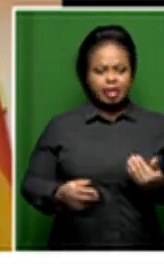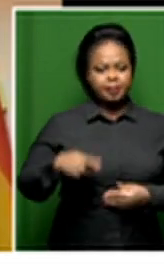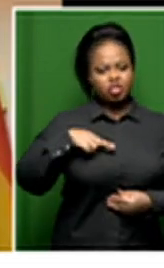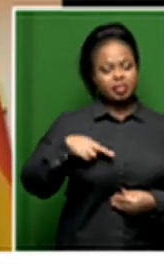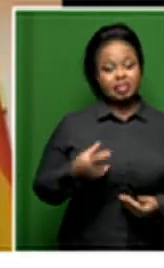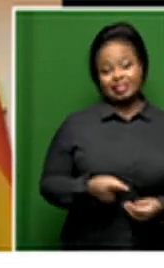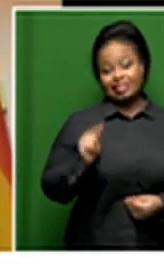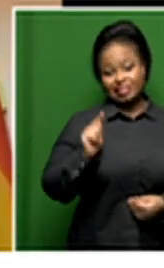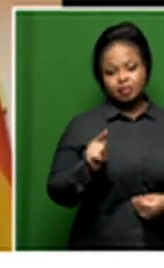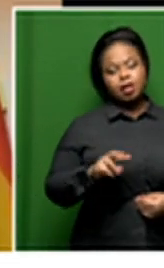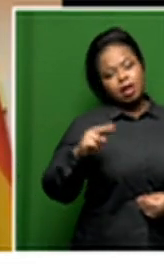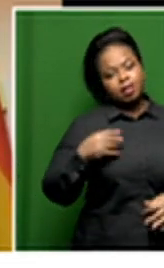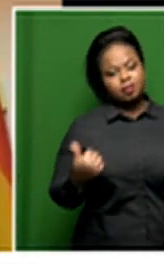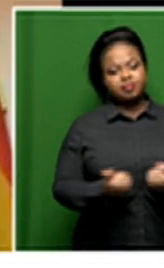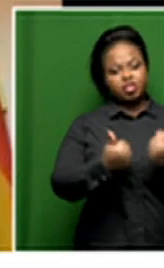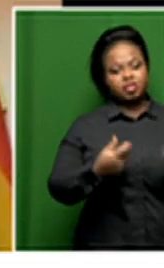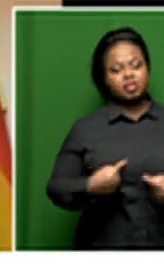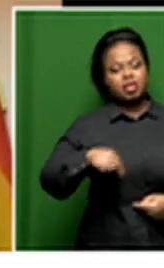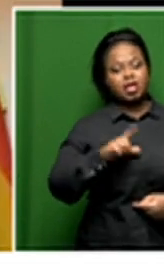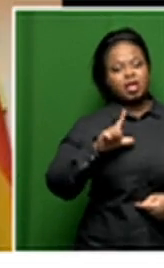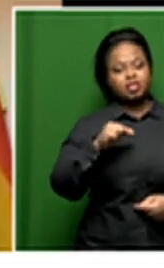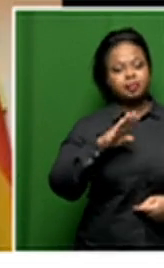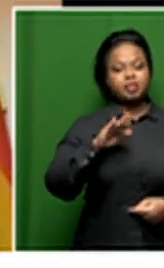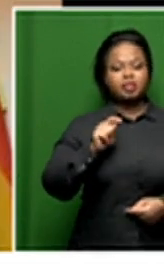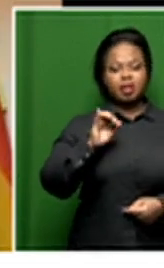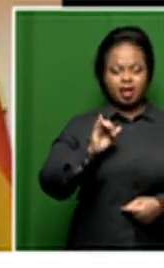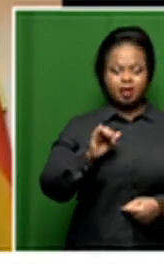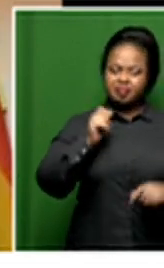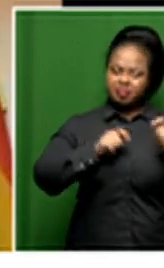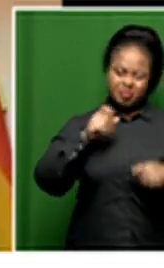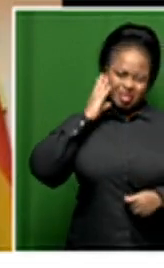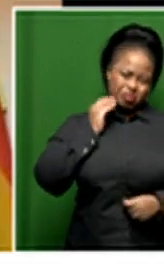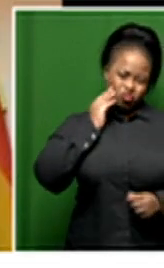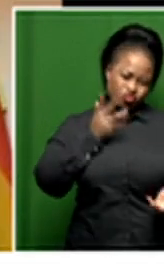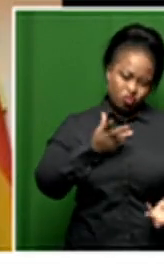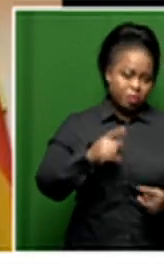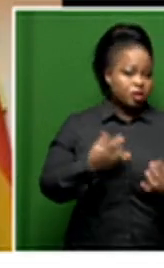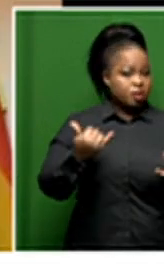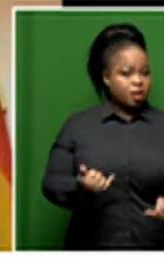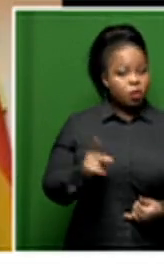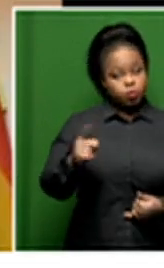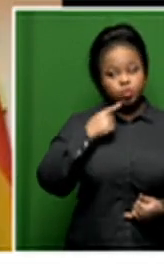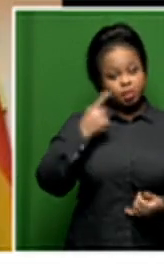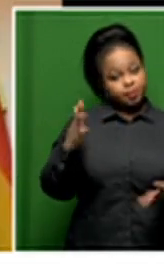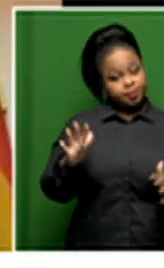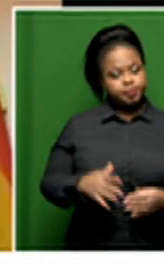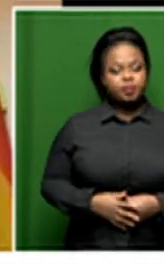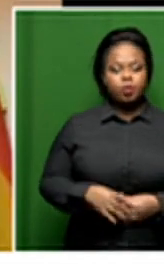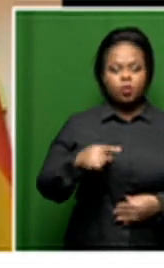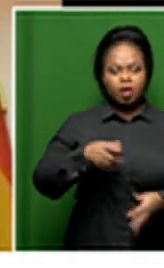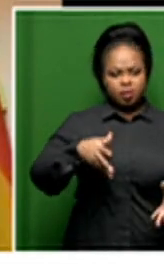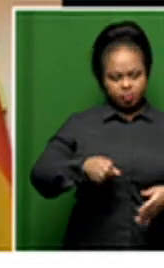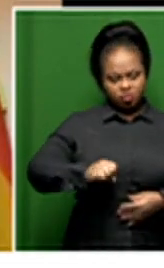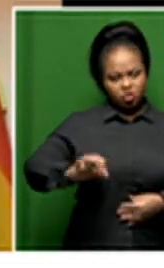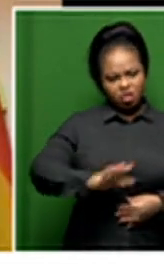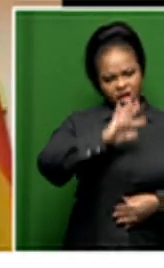So these are some of the challenges that LGBTI people find themselves. Now, the question is, and as you've stipulated, in a